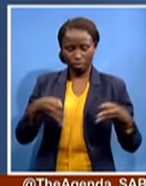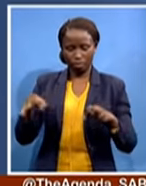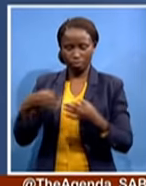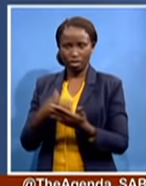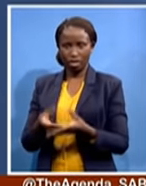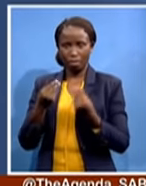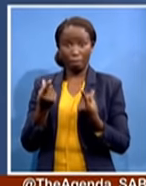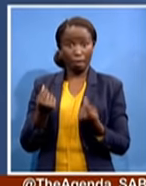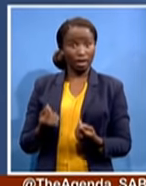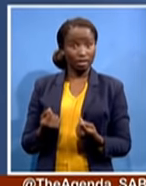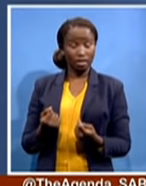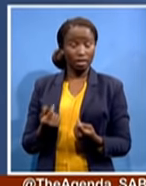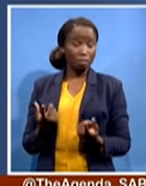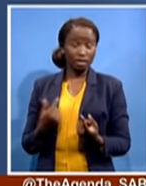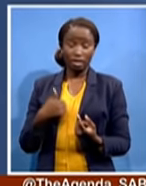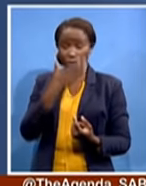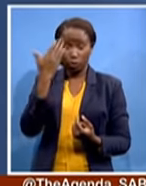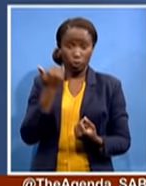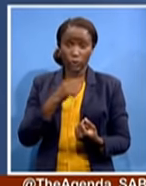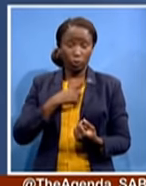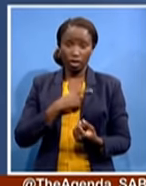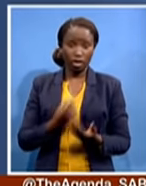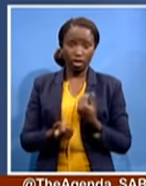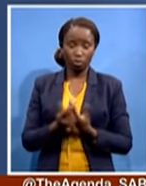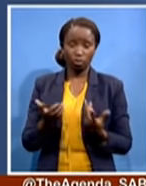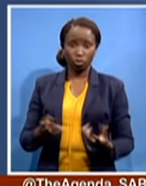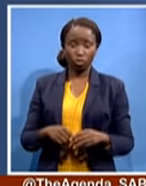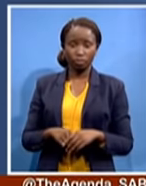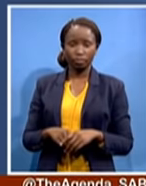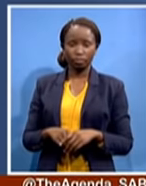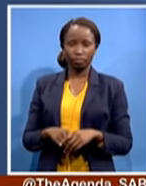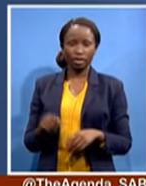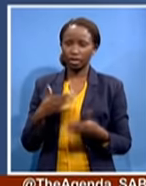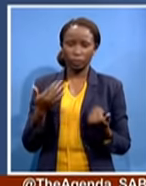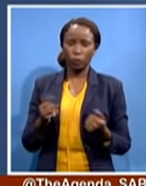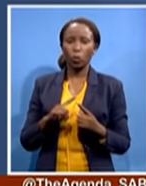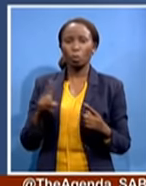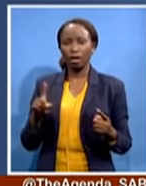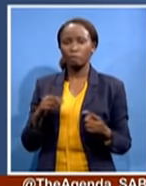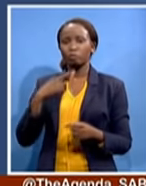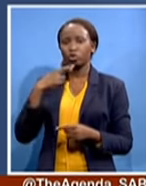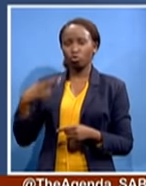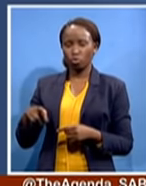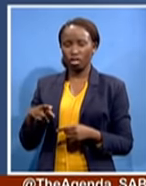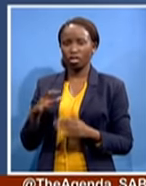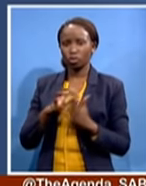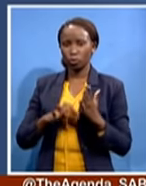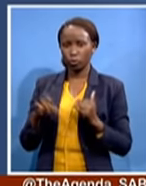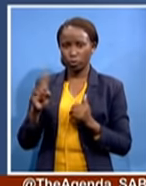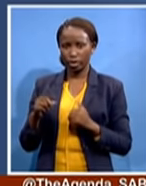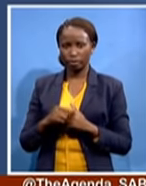I don't know. Or use it as a shrine. I don't know. But the reality is, in line with the African